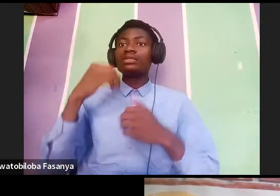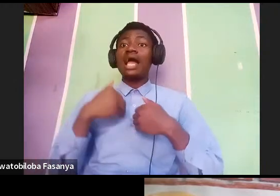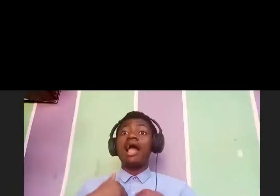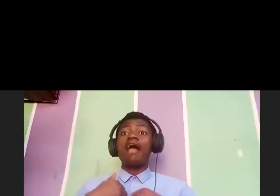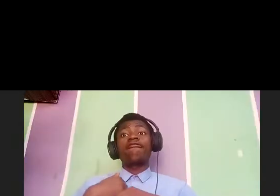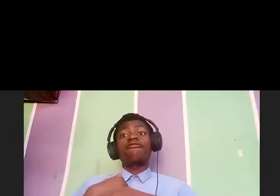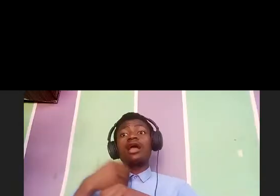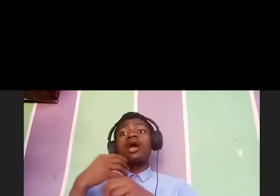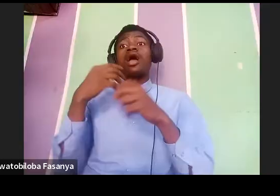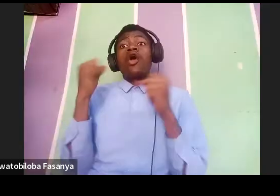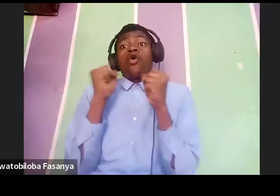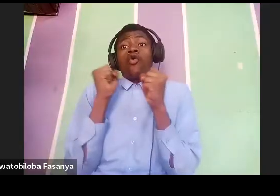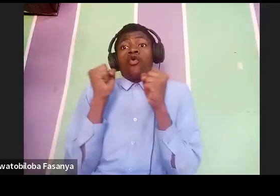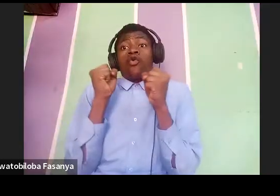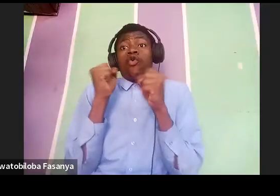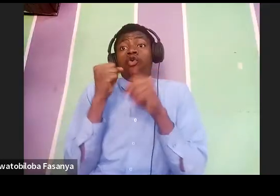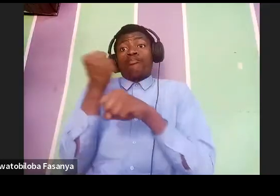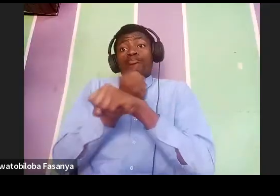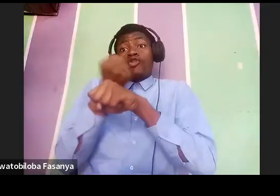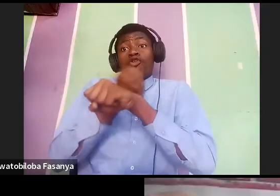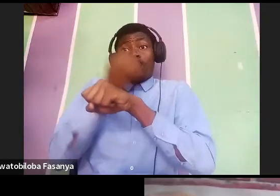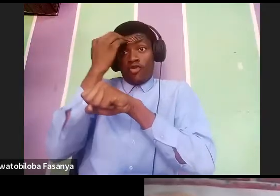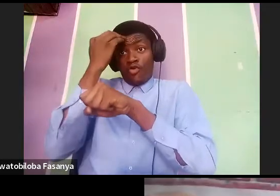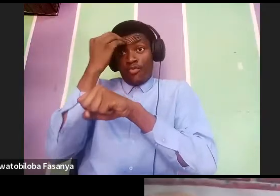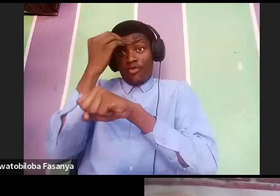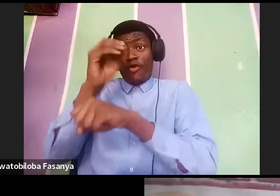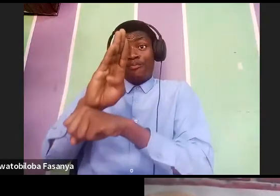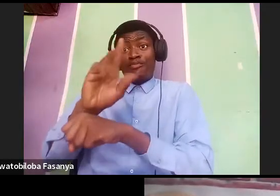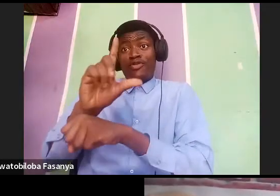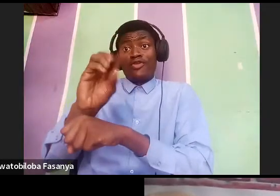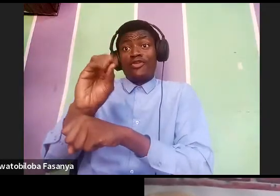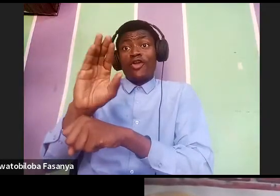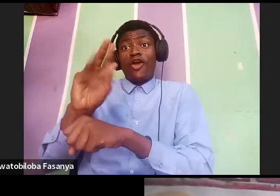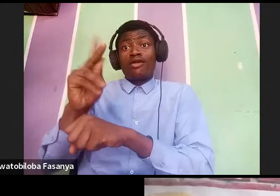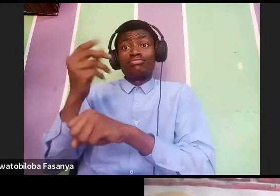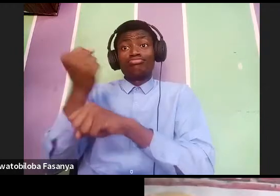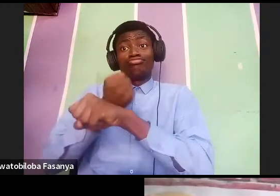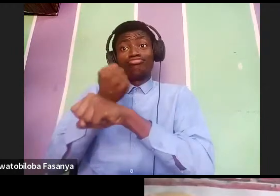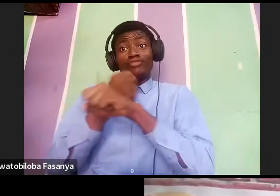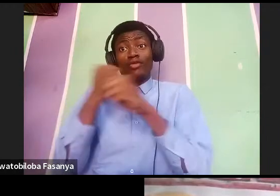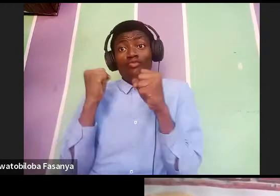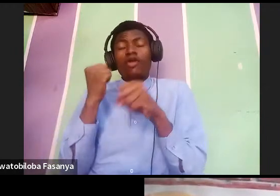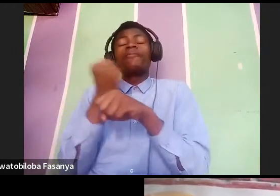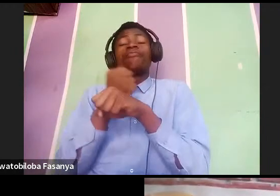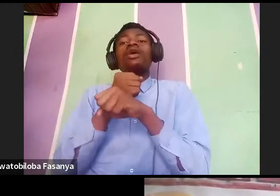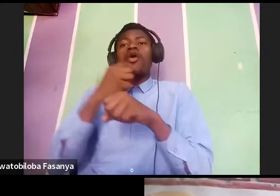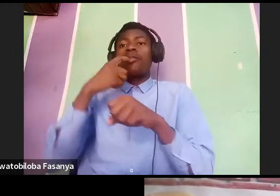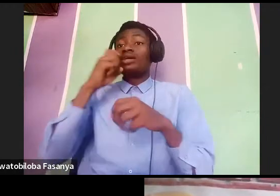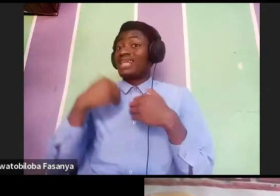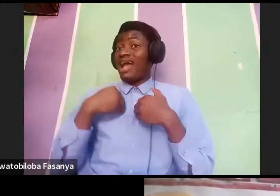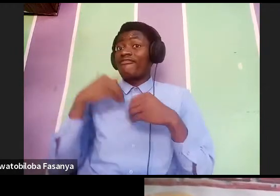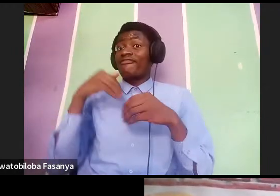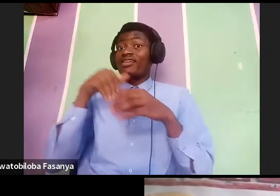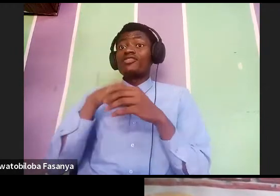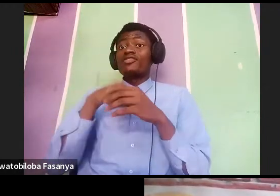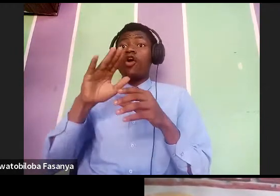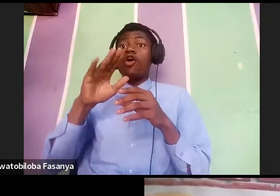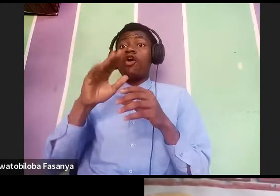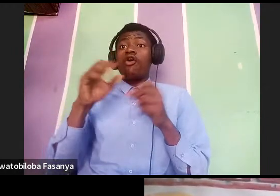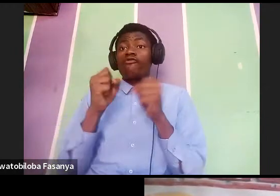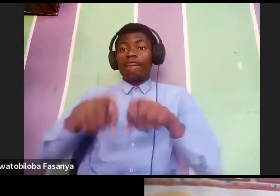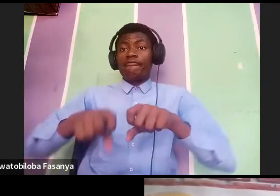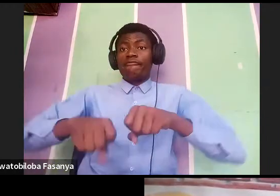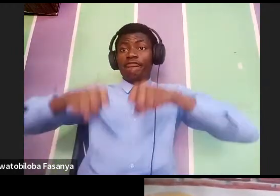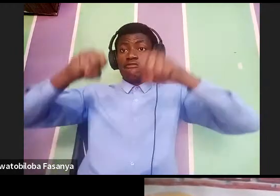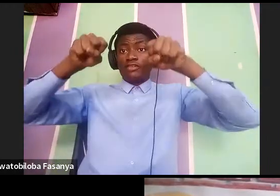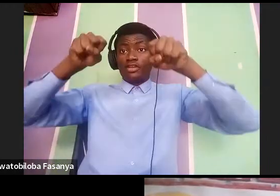when things like this occur, they can easily pick up the ice pack or ice block. But of course, we try not